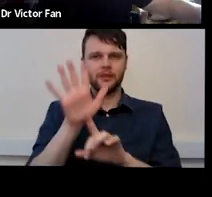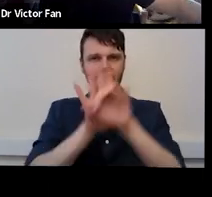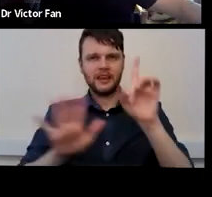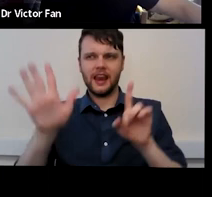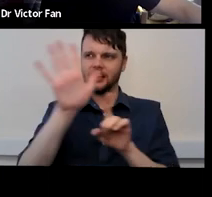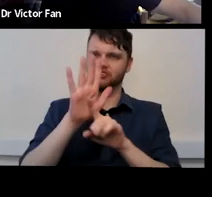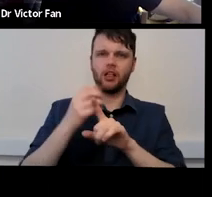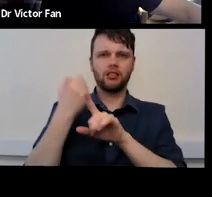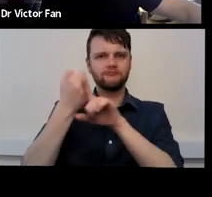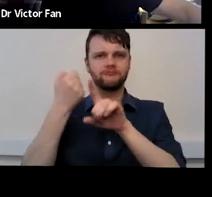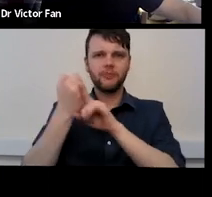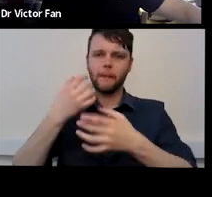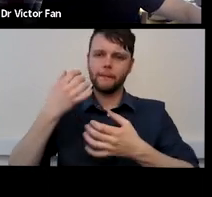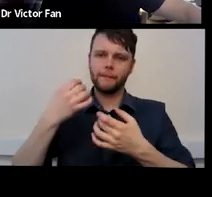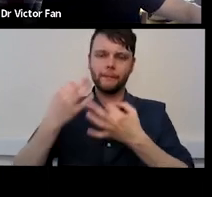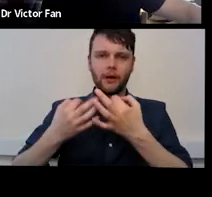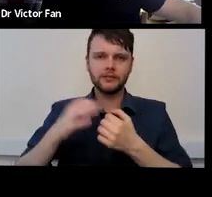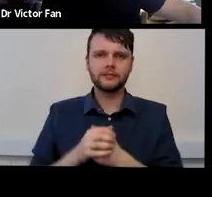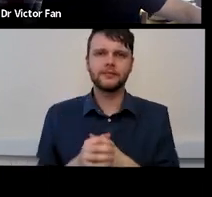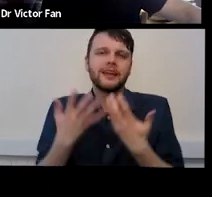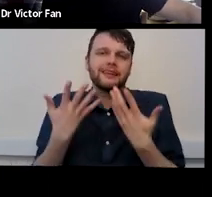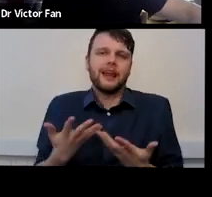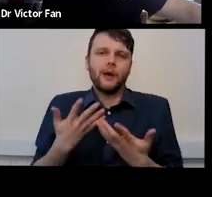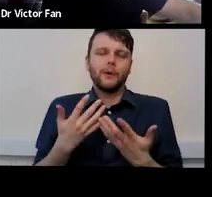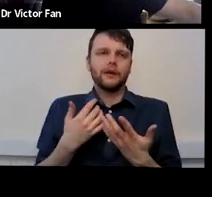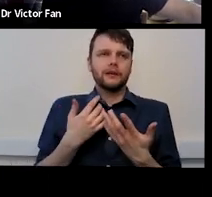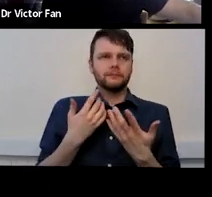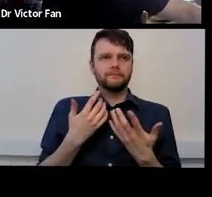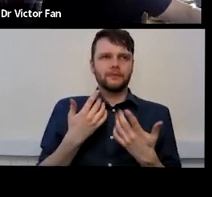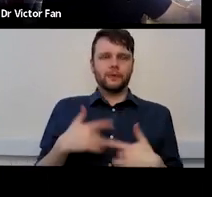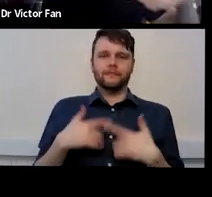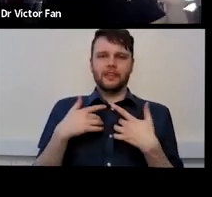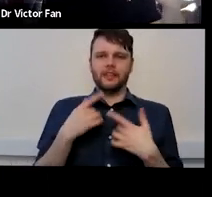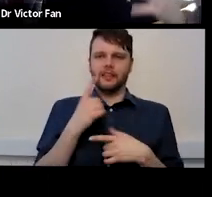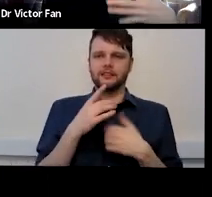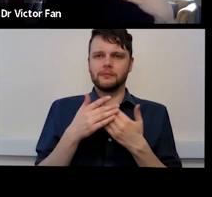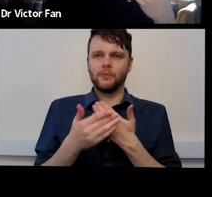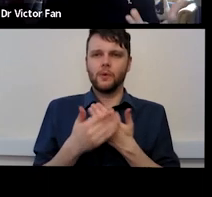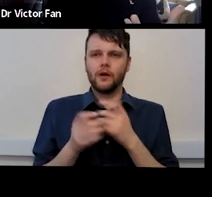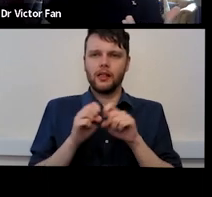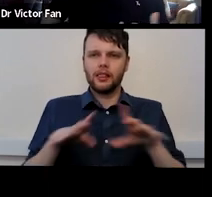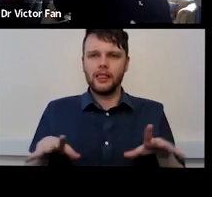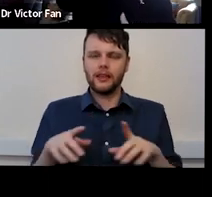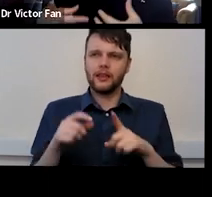Party. Nowadays, of course, we know that we could consider it as a kind of